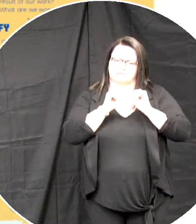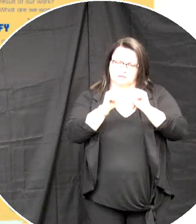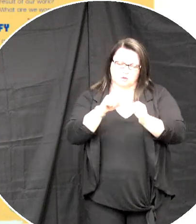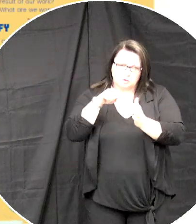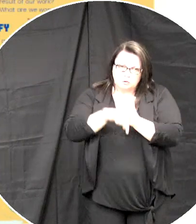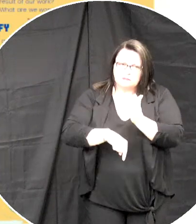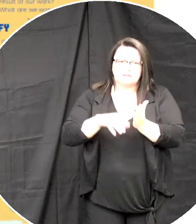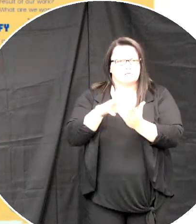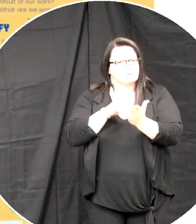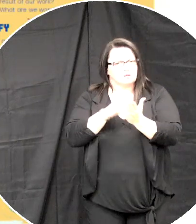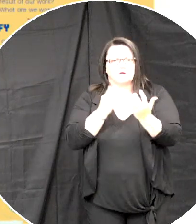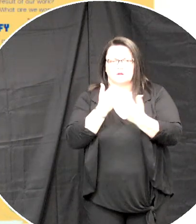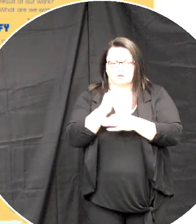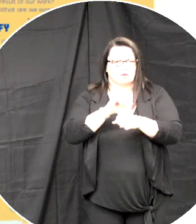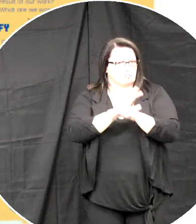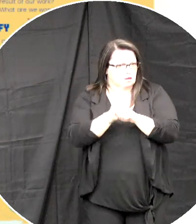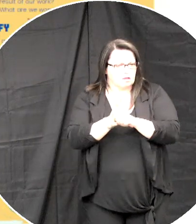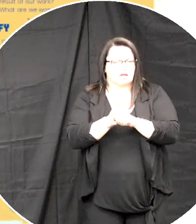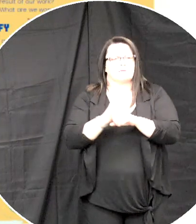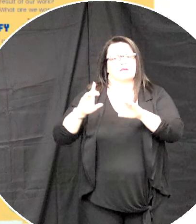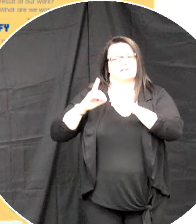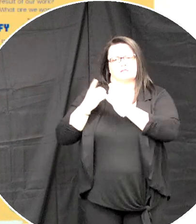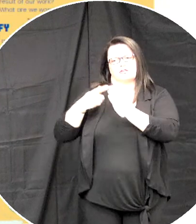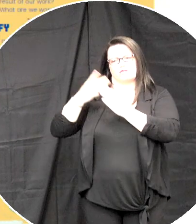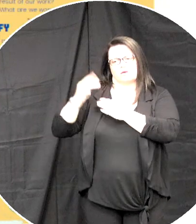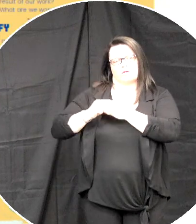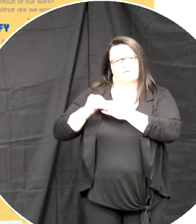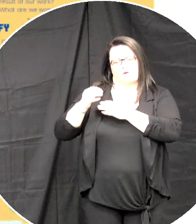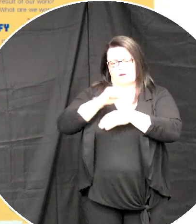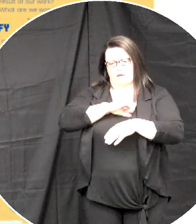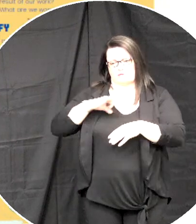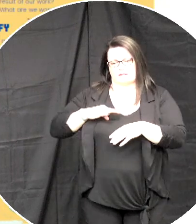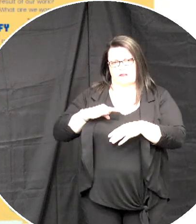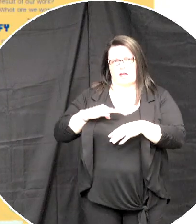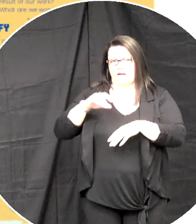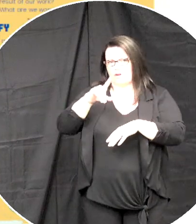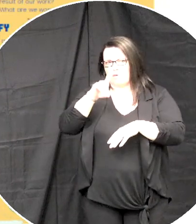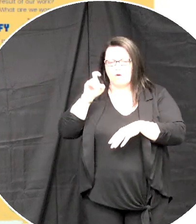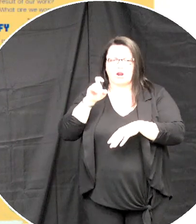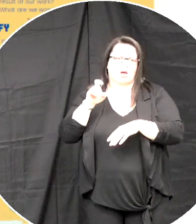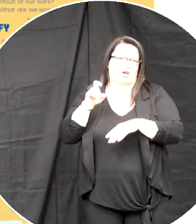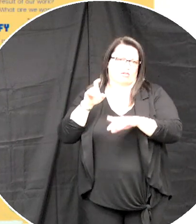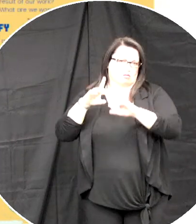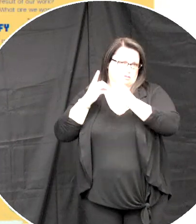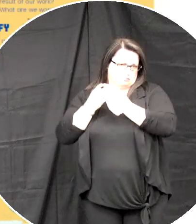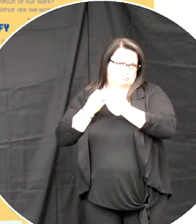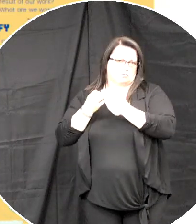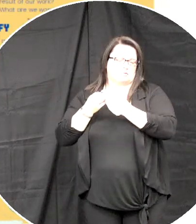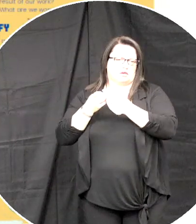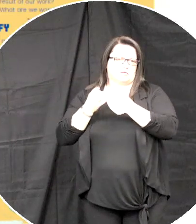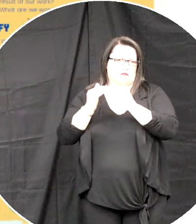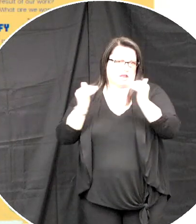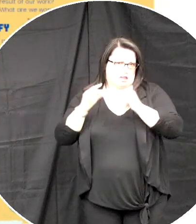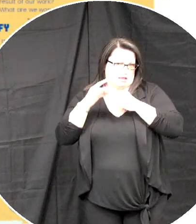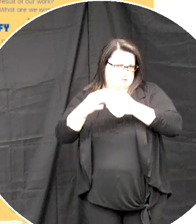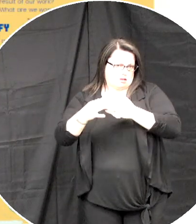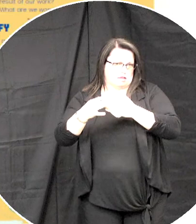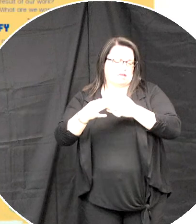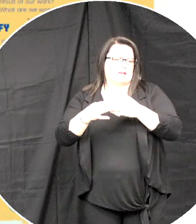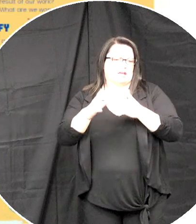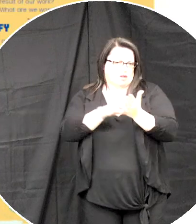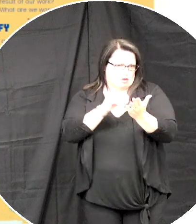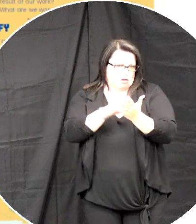During the pandemic, our district program staff, over 100 district-level lead learners, focused on collaboration through